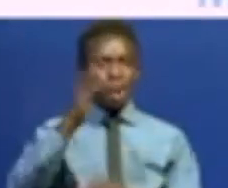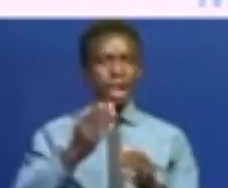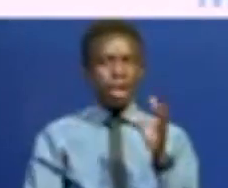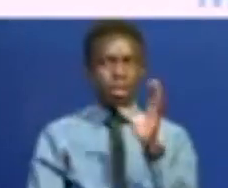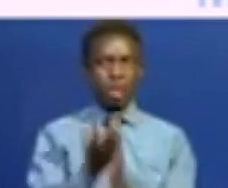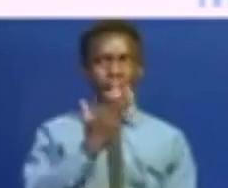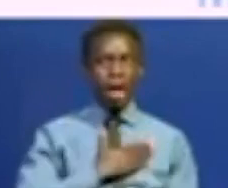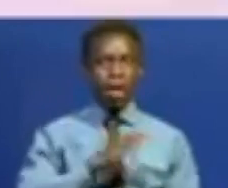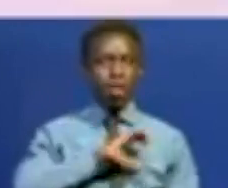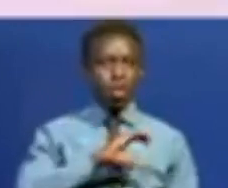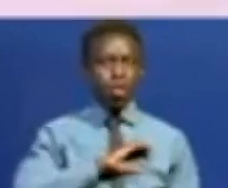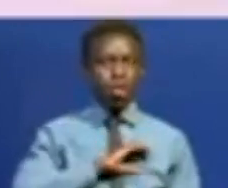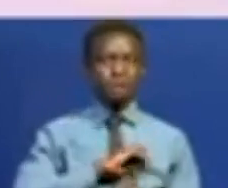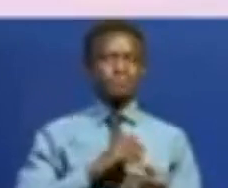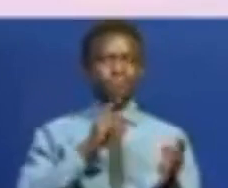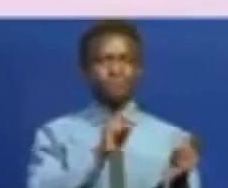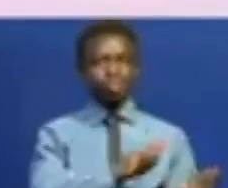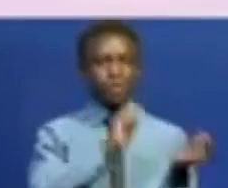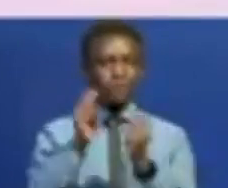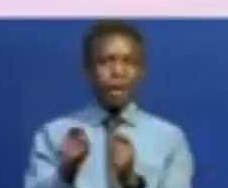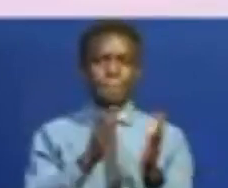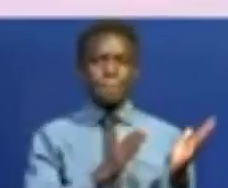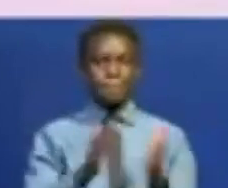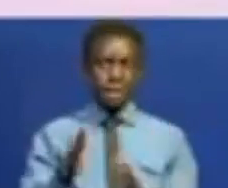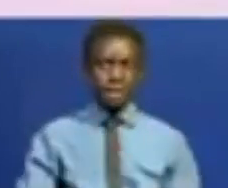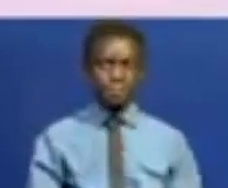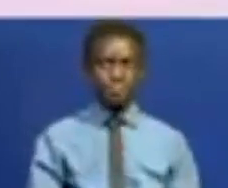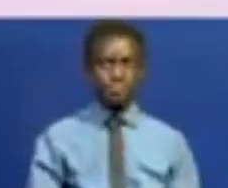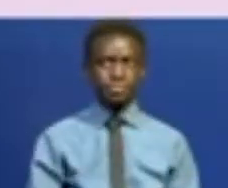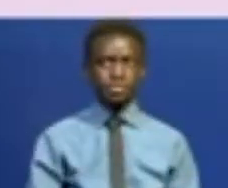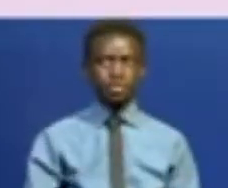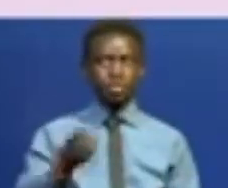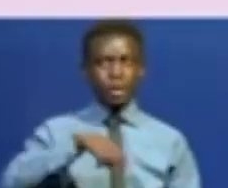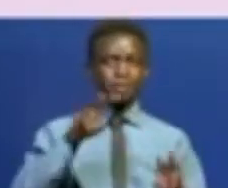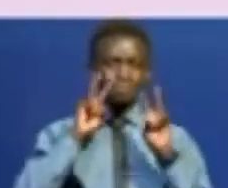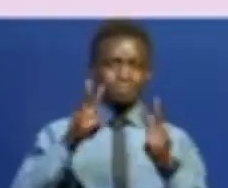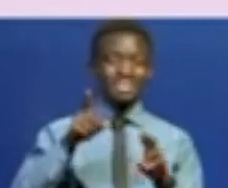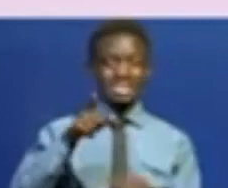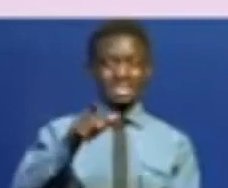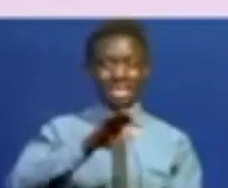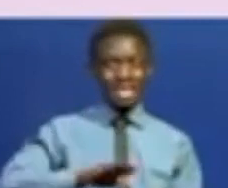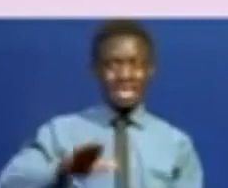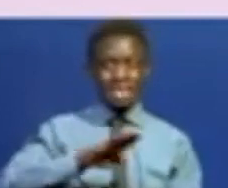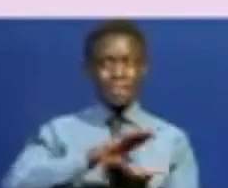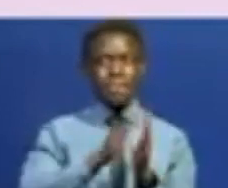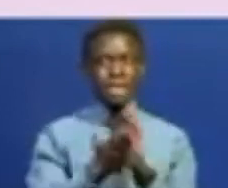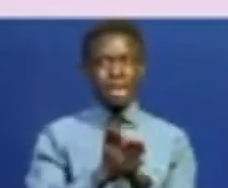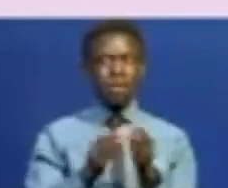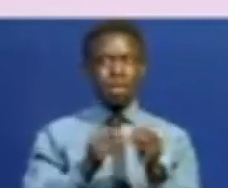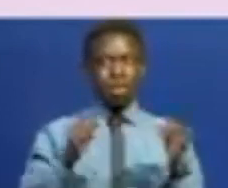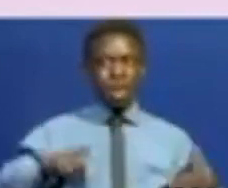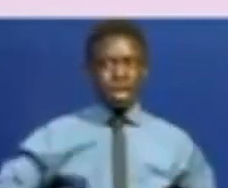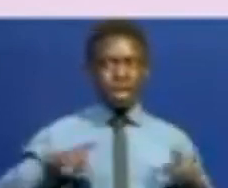embryo transfer plant. We are looking at this sector being sustainable in terms of productivity, utilization